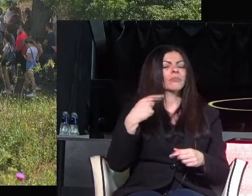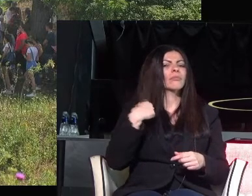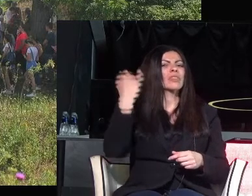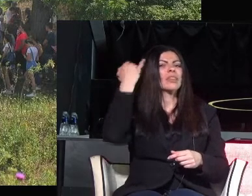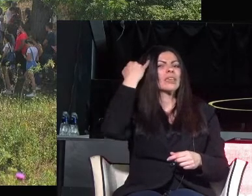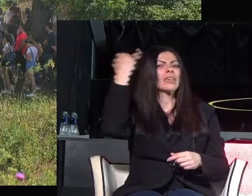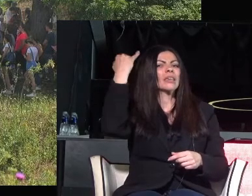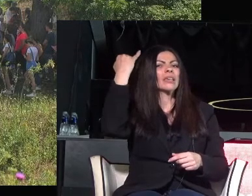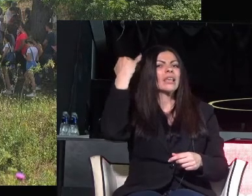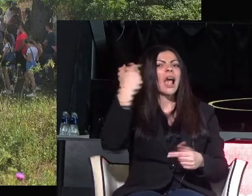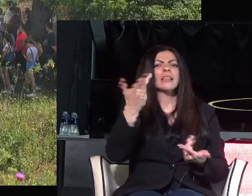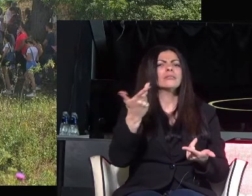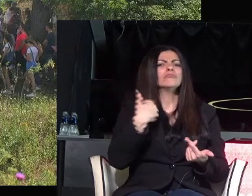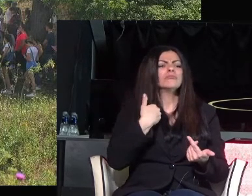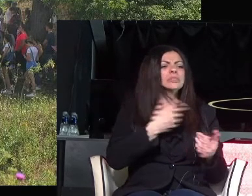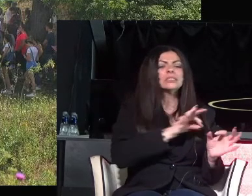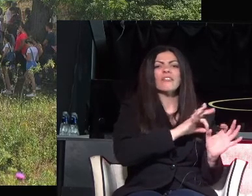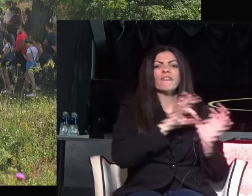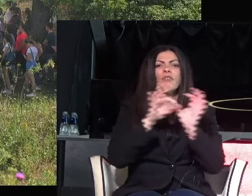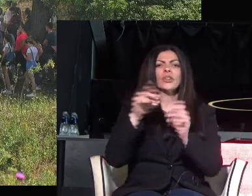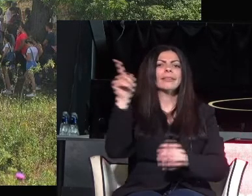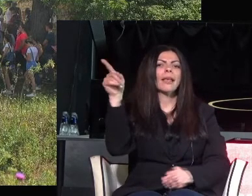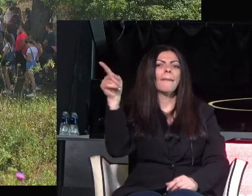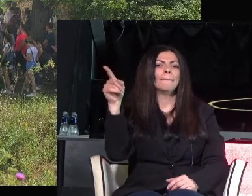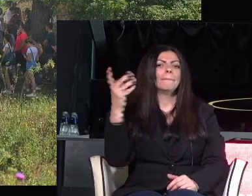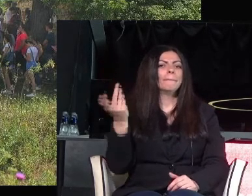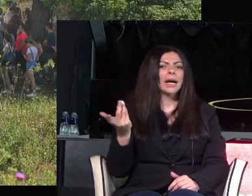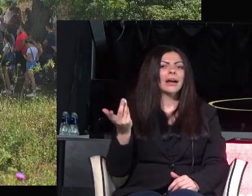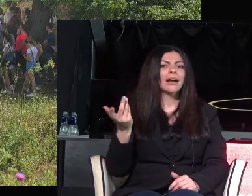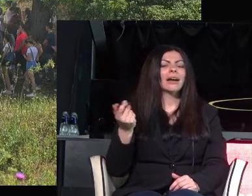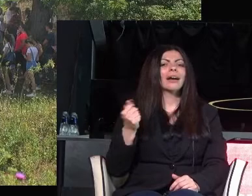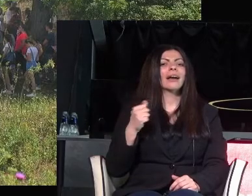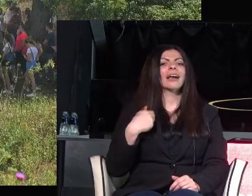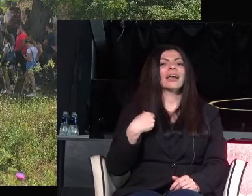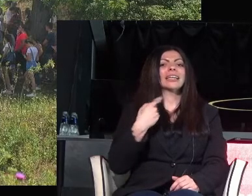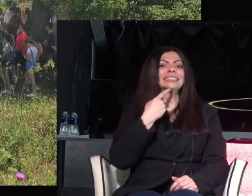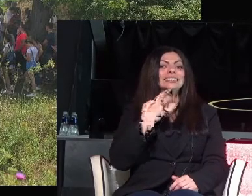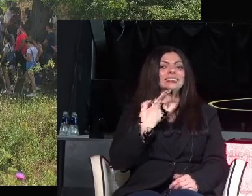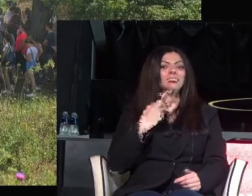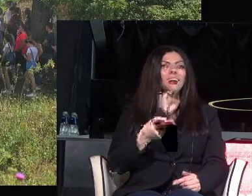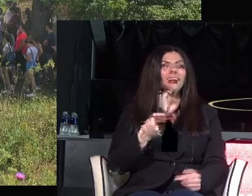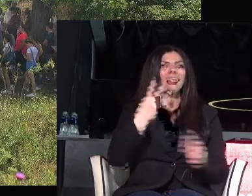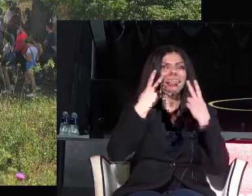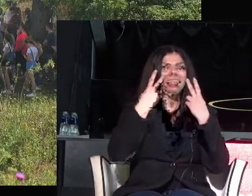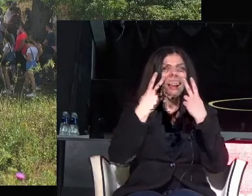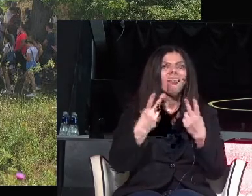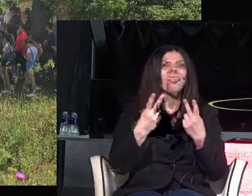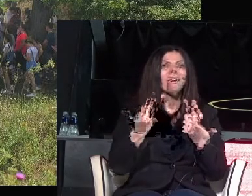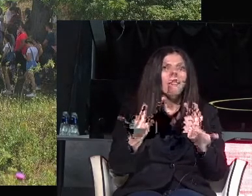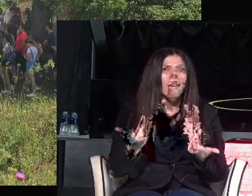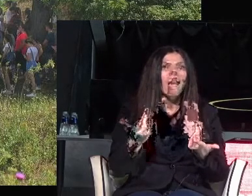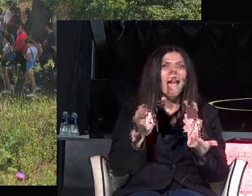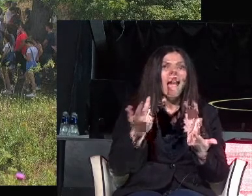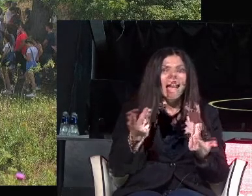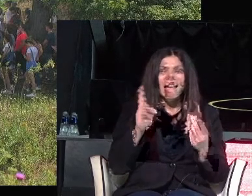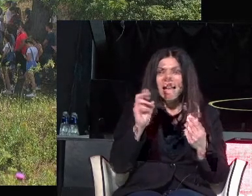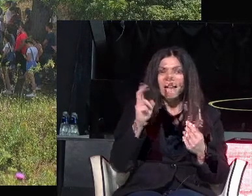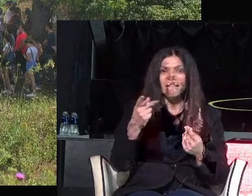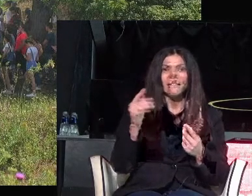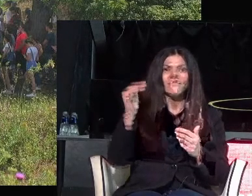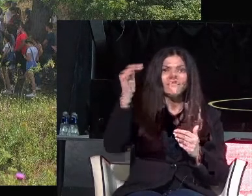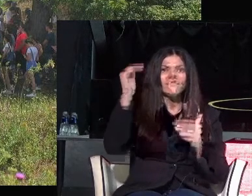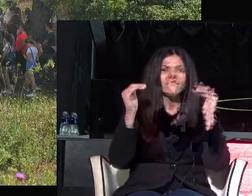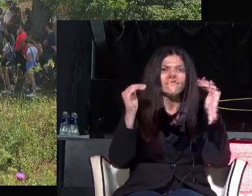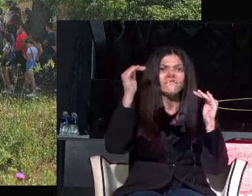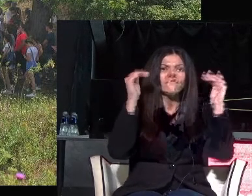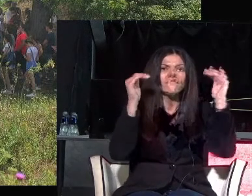understanding how intergenerational trauma affects me, and how my family have been